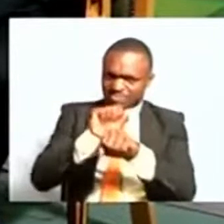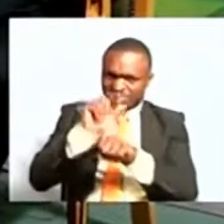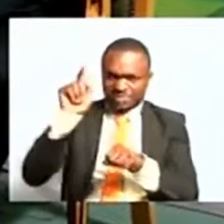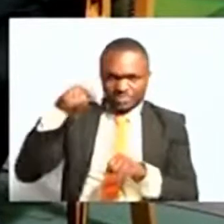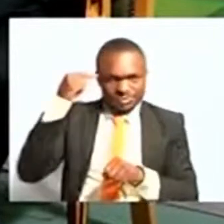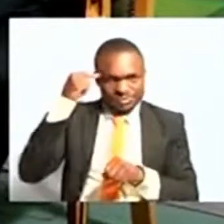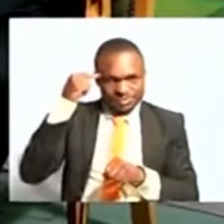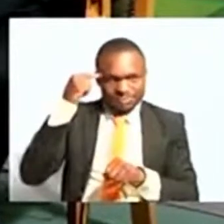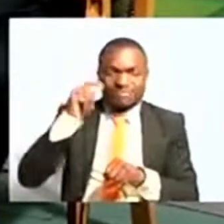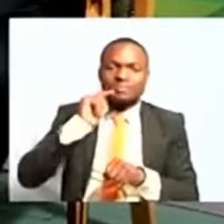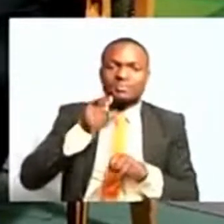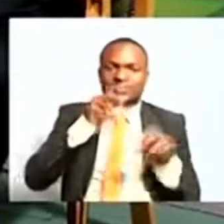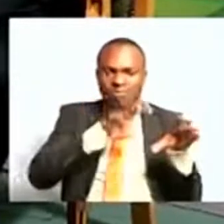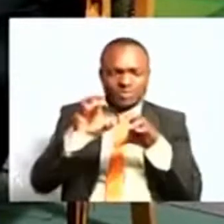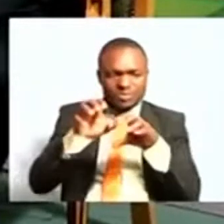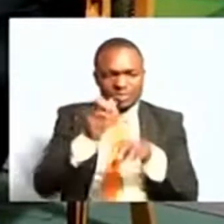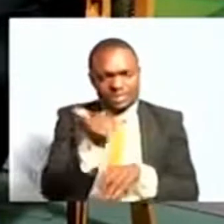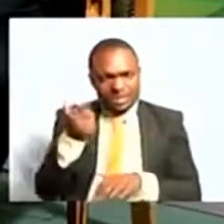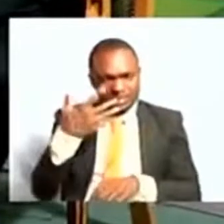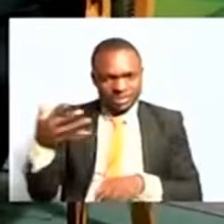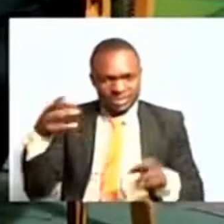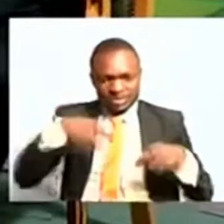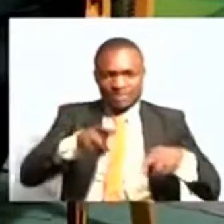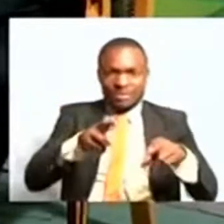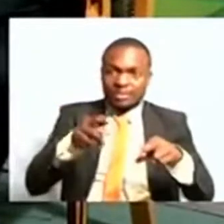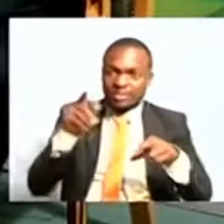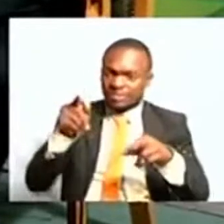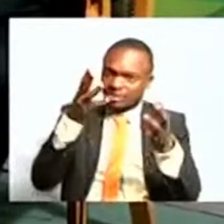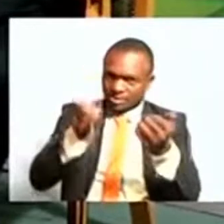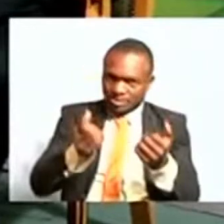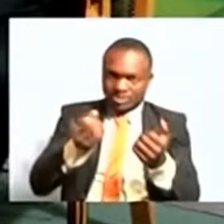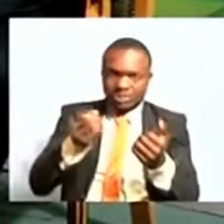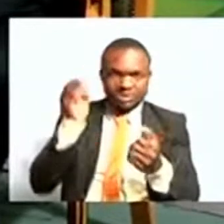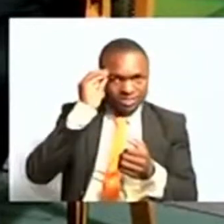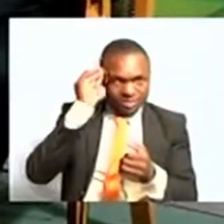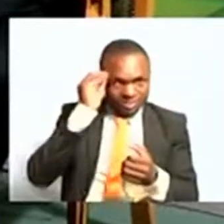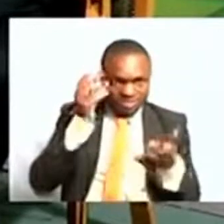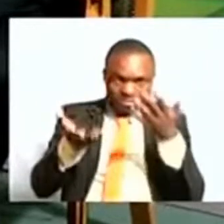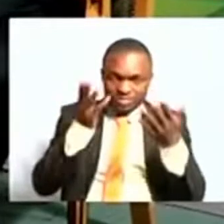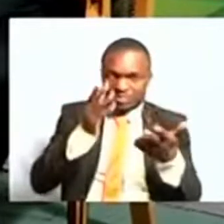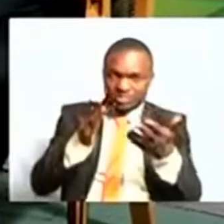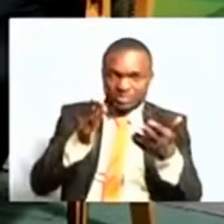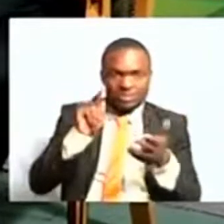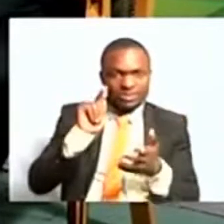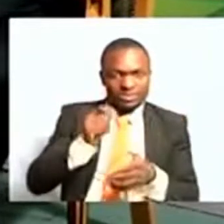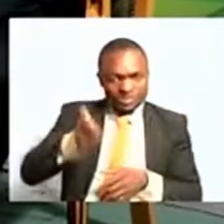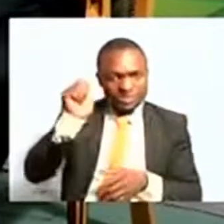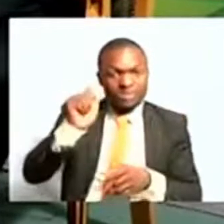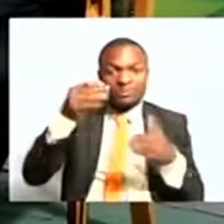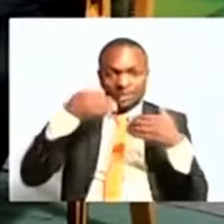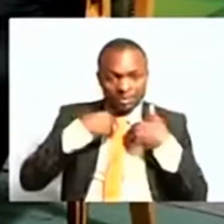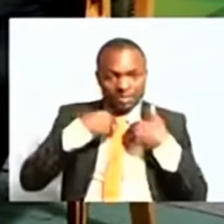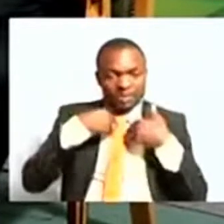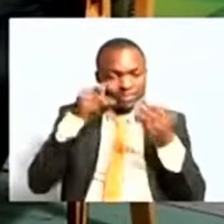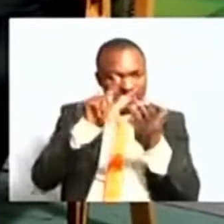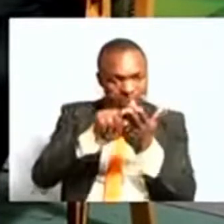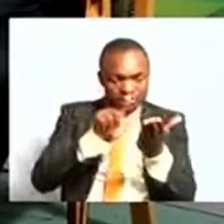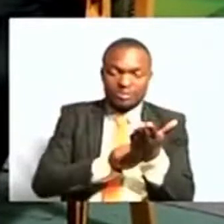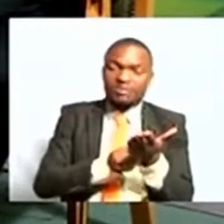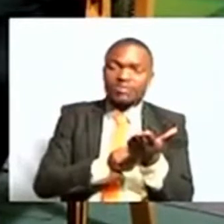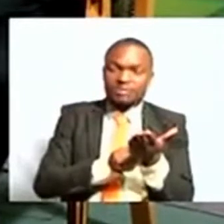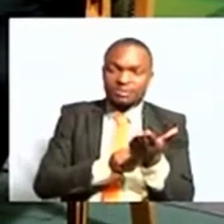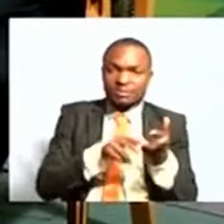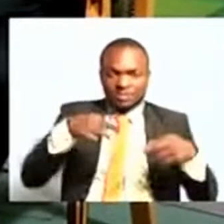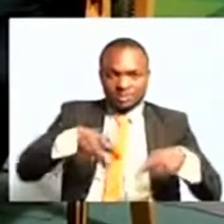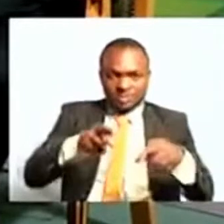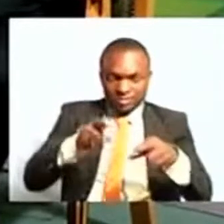Bafunye basitefiri kyonze pamusewo nangu before kusambira kwetu munangu nabye nabali kwa tefundo pamusewo because the time kilepo